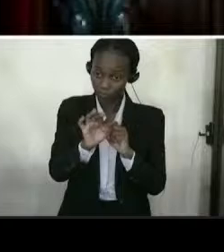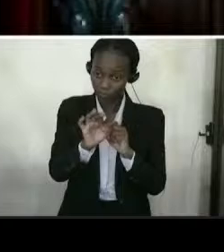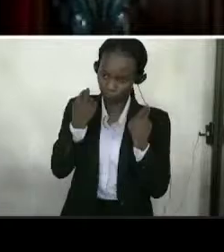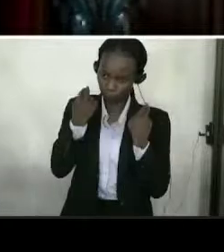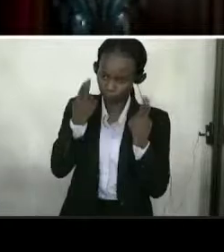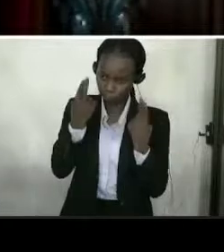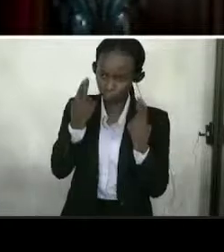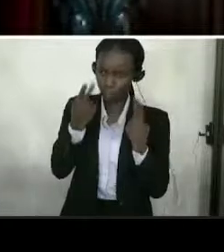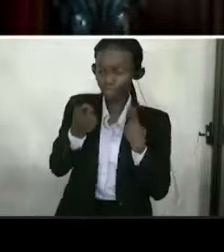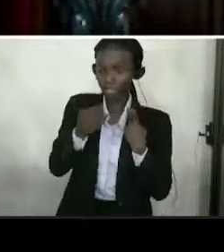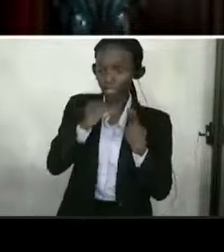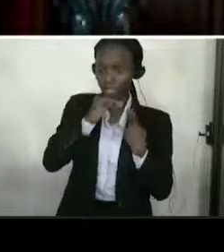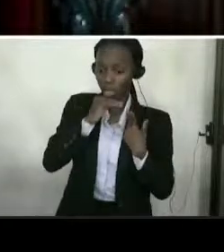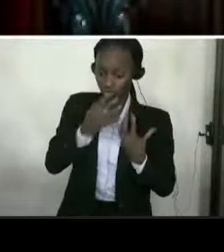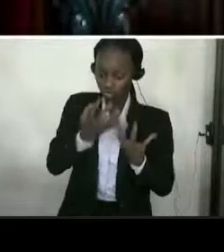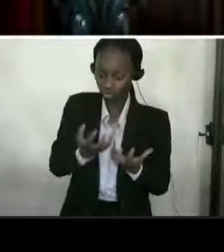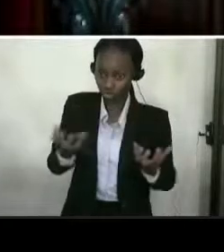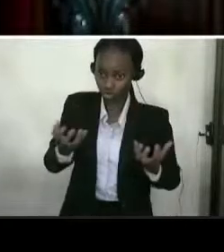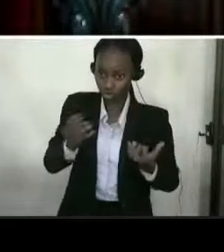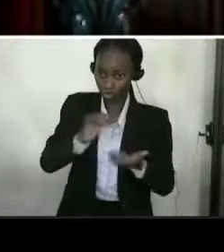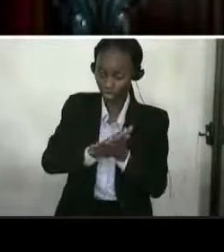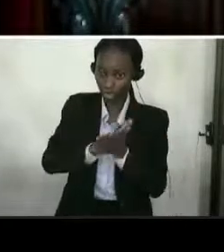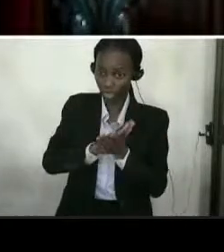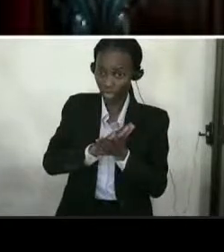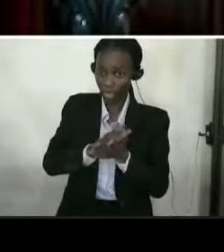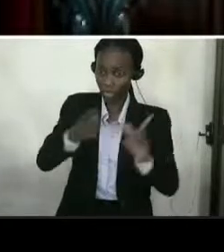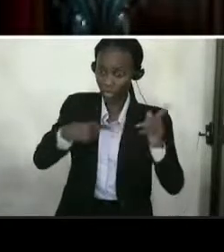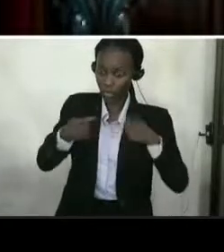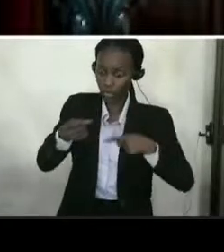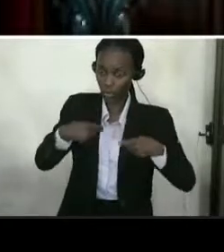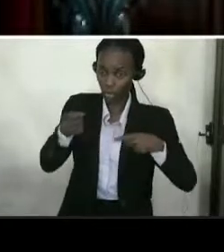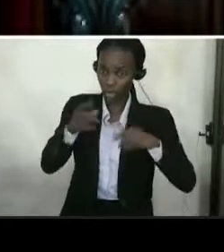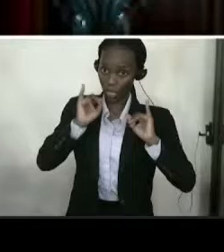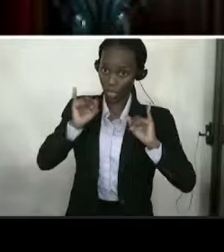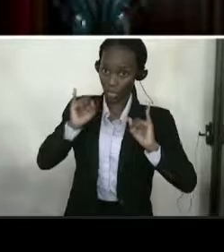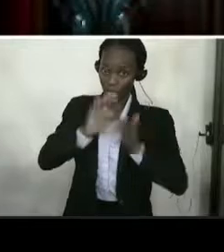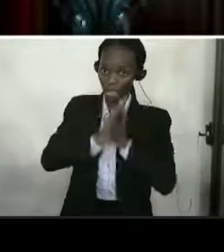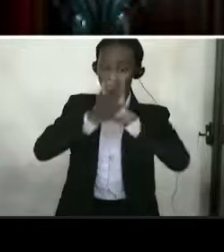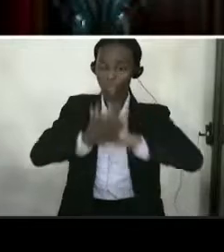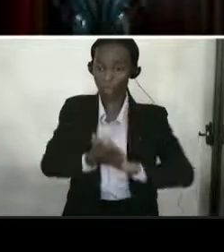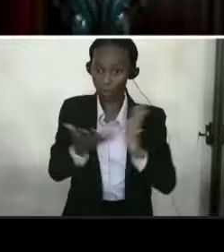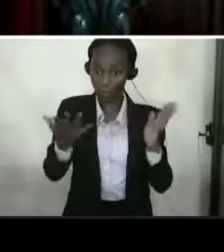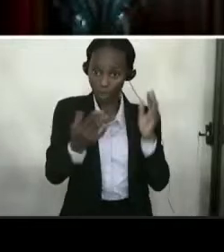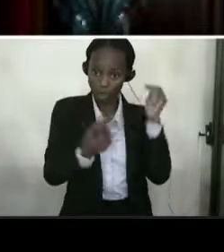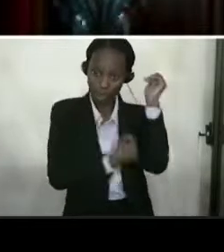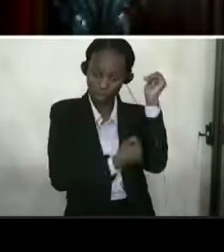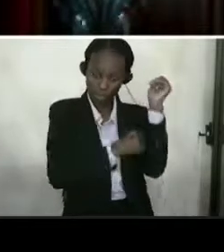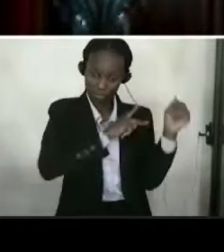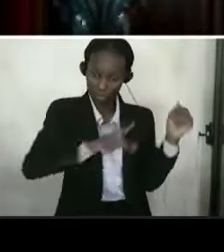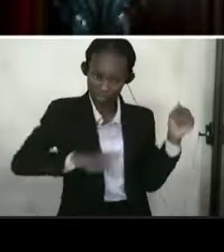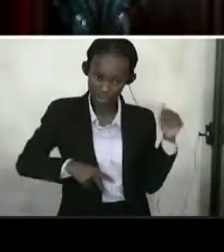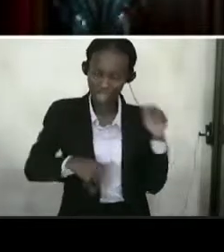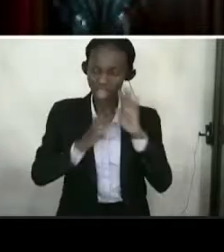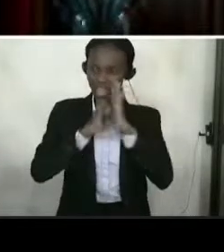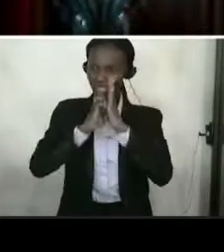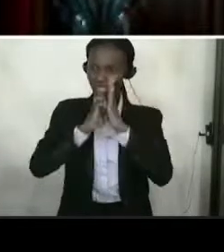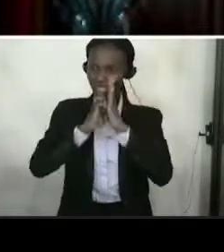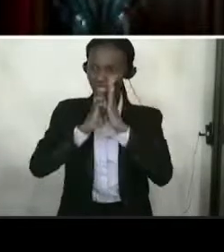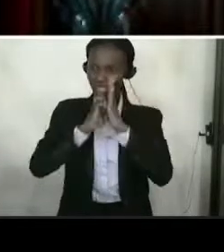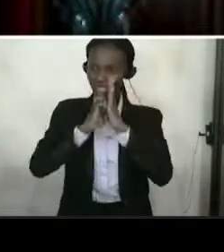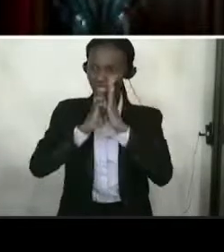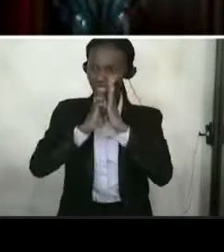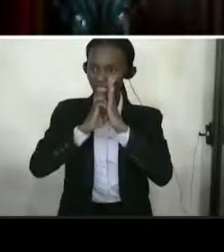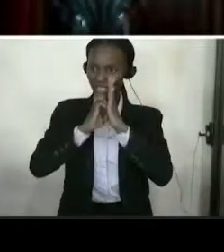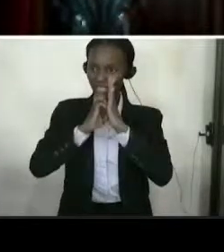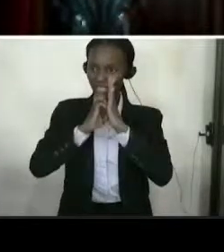that happens in the office of the outgoing premier is an example for the rest of provincial governments, department.